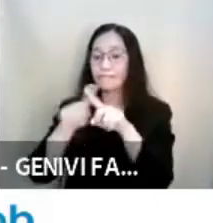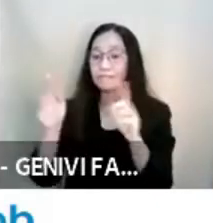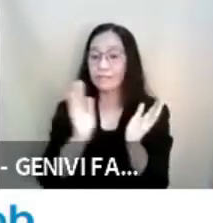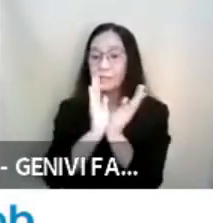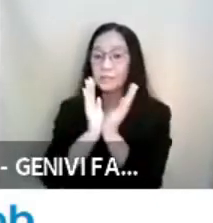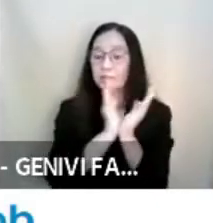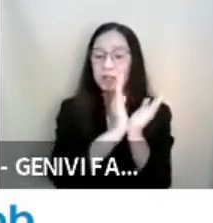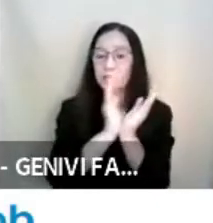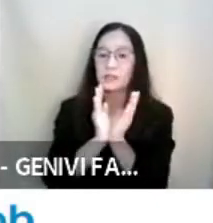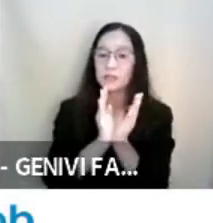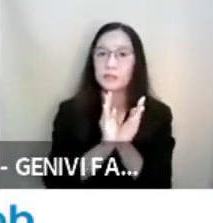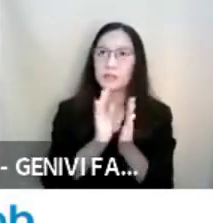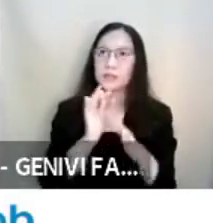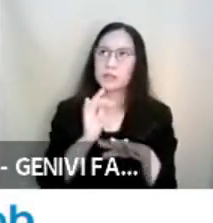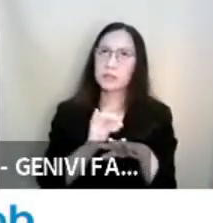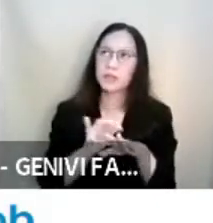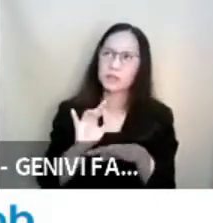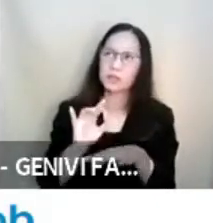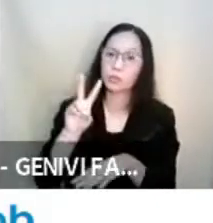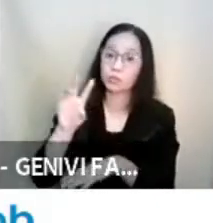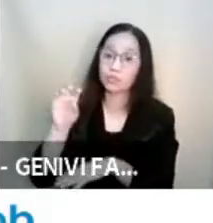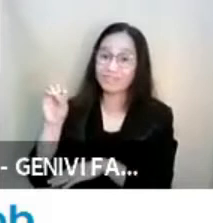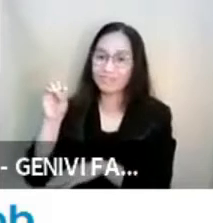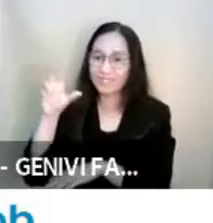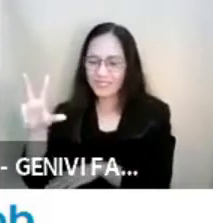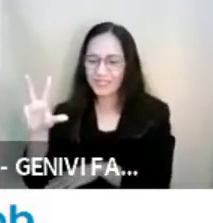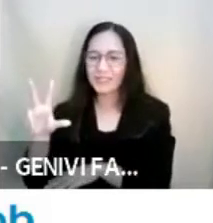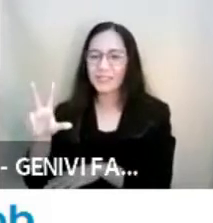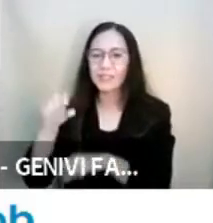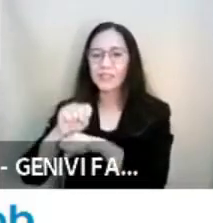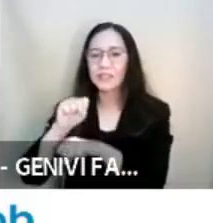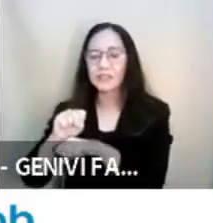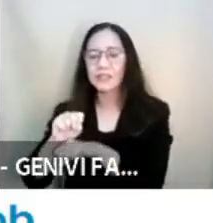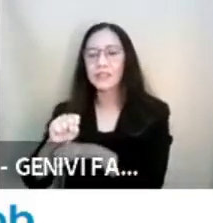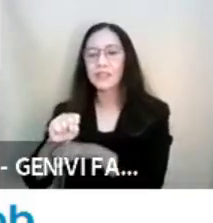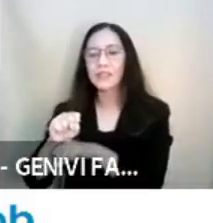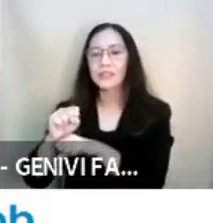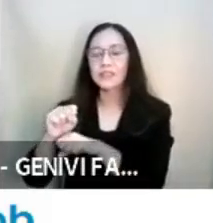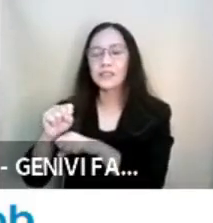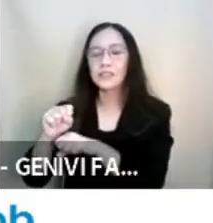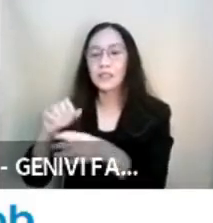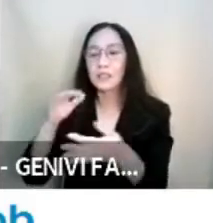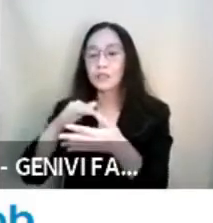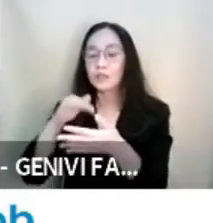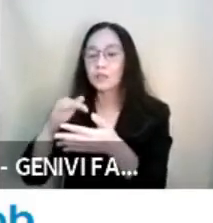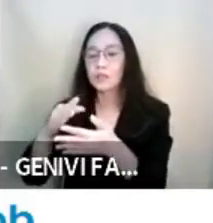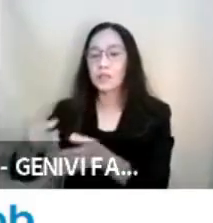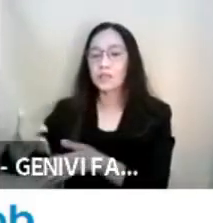venues as early as 2003. So we worked with somebody in food service, no, yung trabaho ng students nung time na